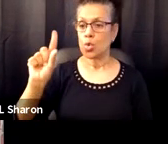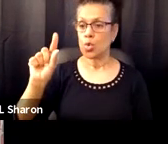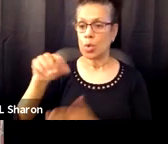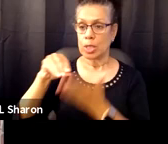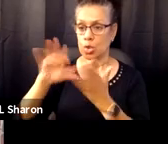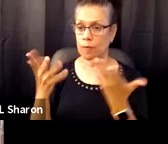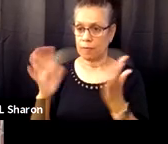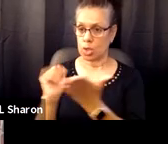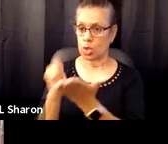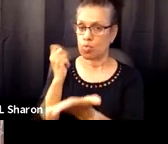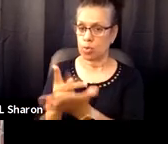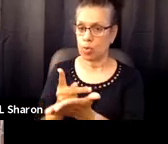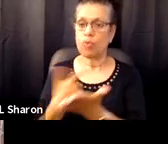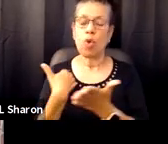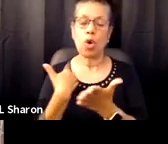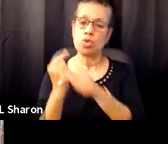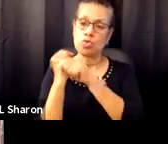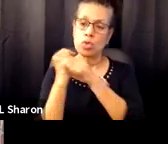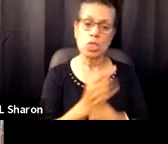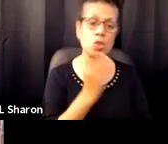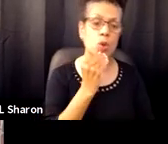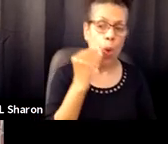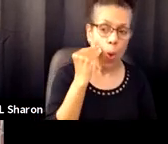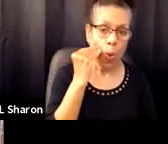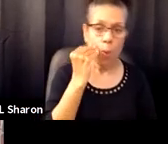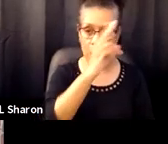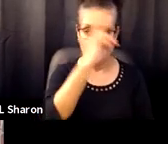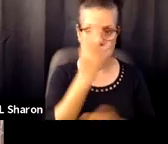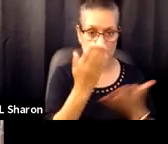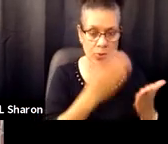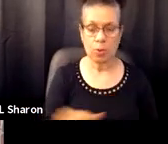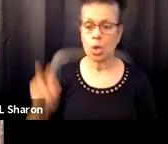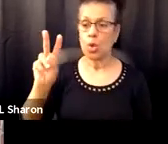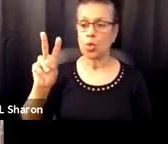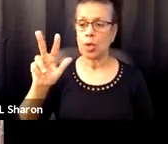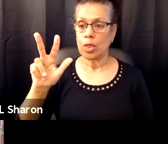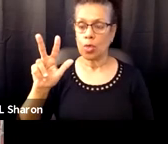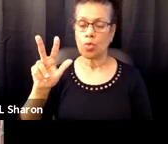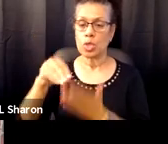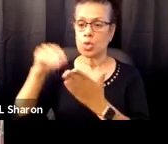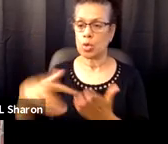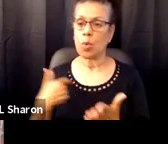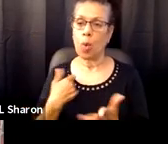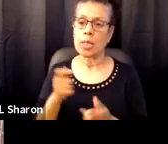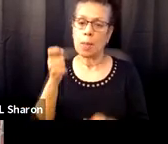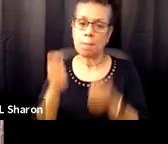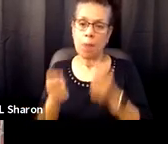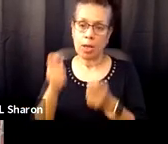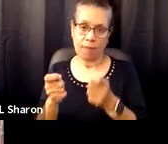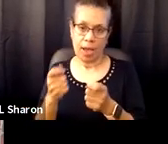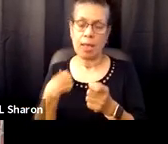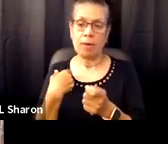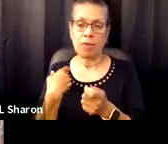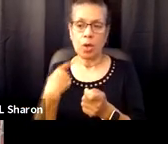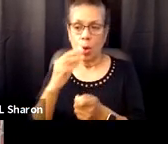approved for traditional home and hospital services 23 students have requested the modified home and hospital services available